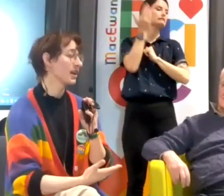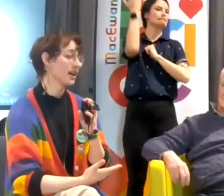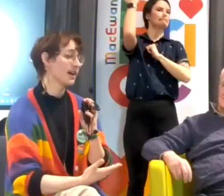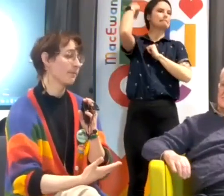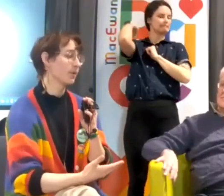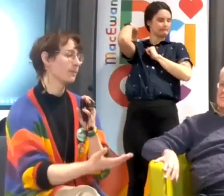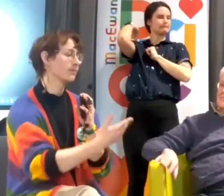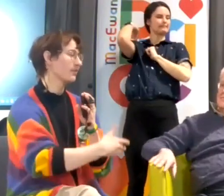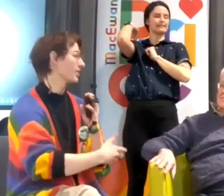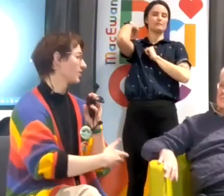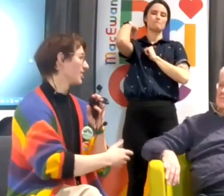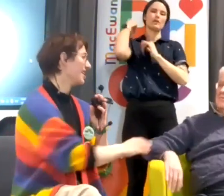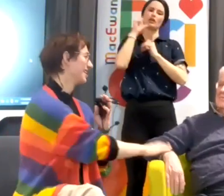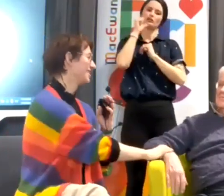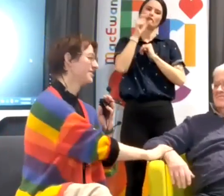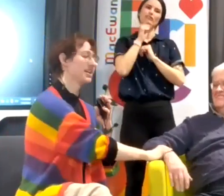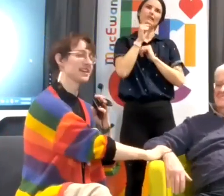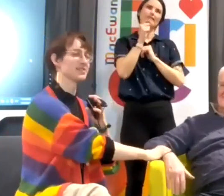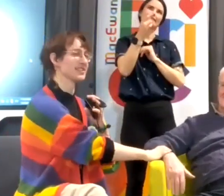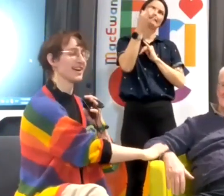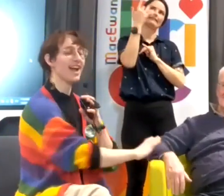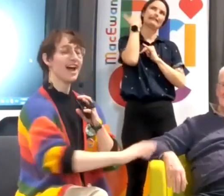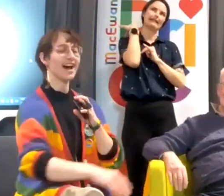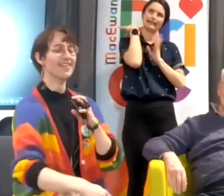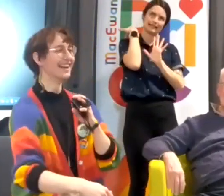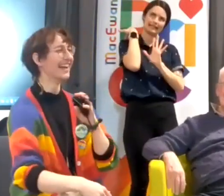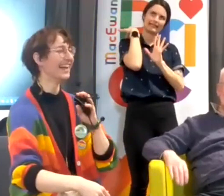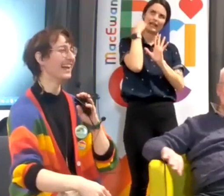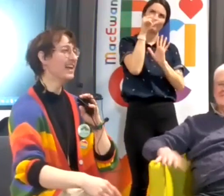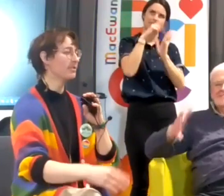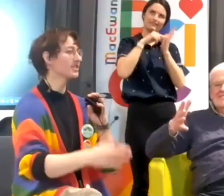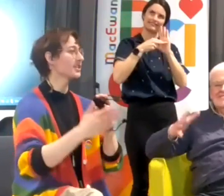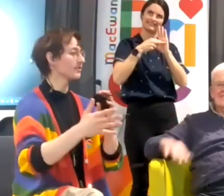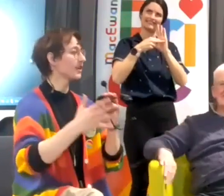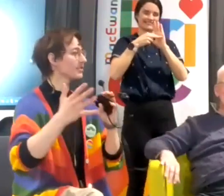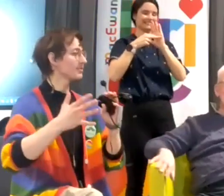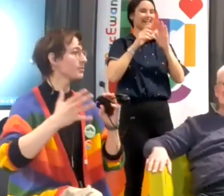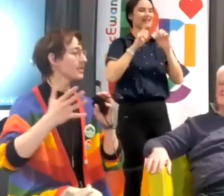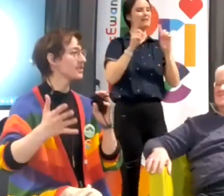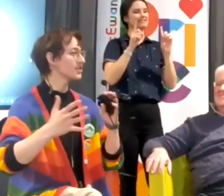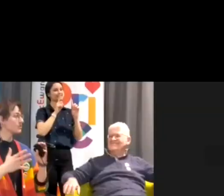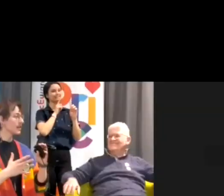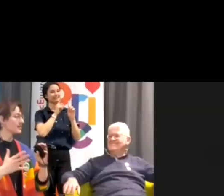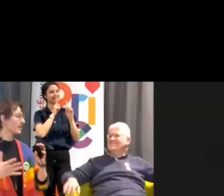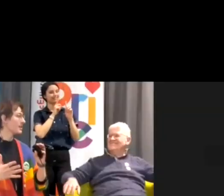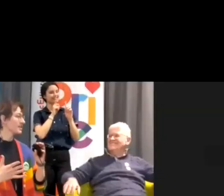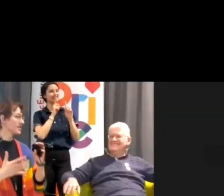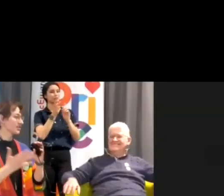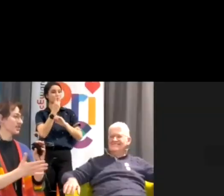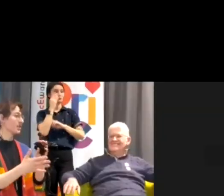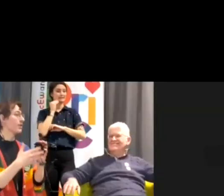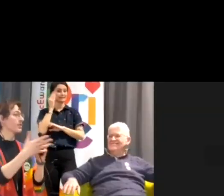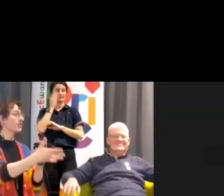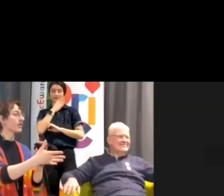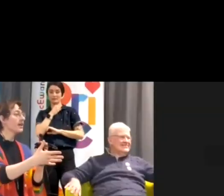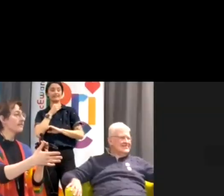and or not very early on. We're not going to here. But just like you're very much in between these two experiences, and I'd